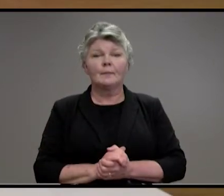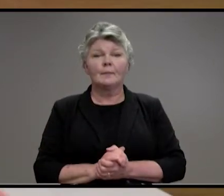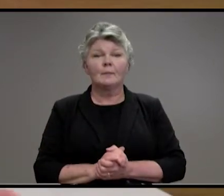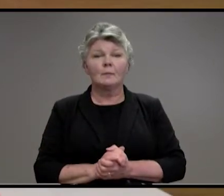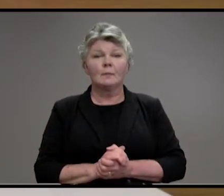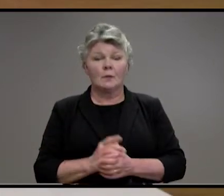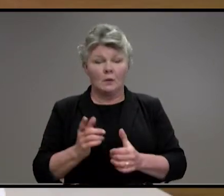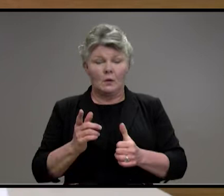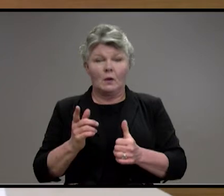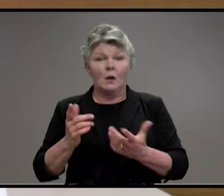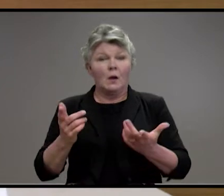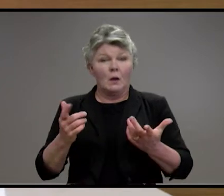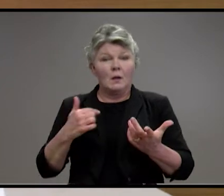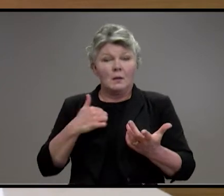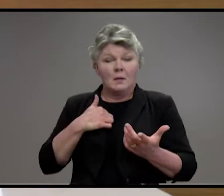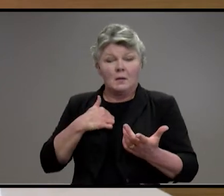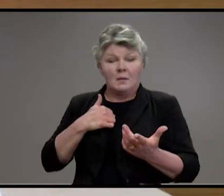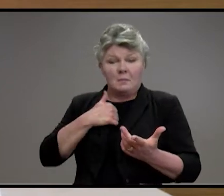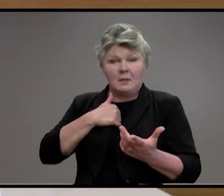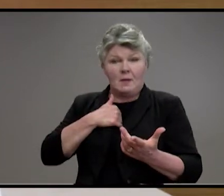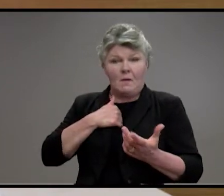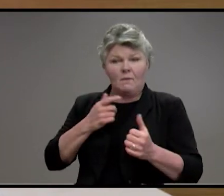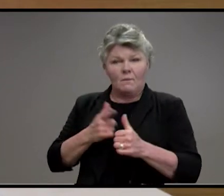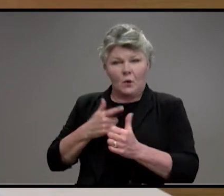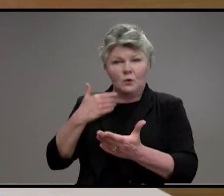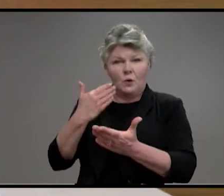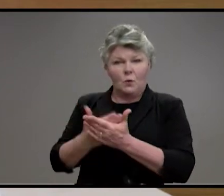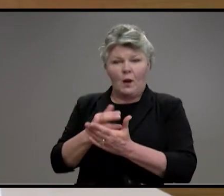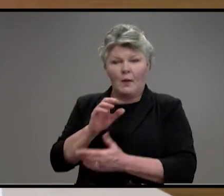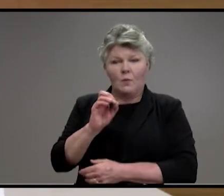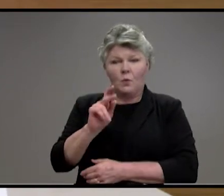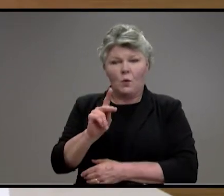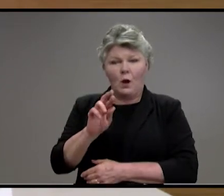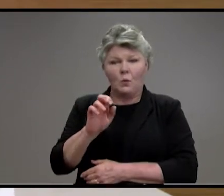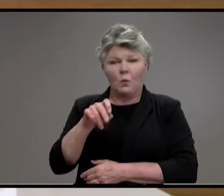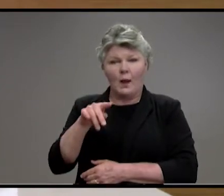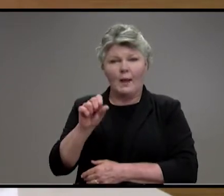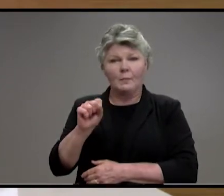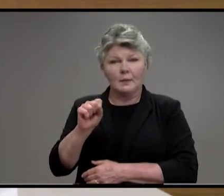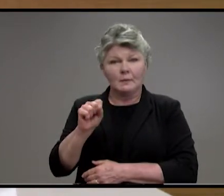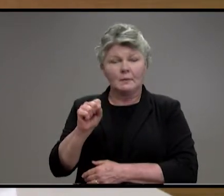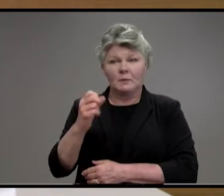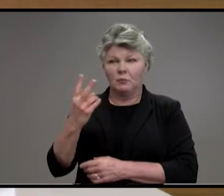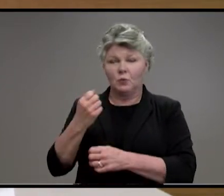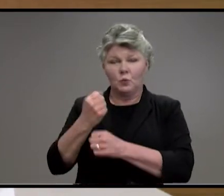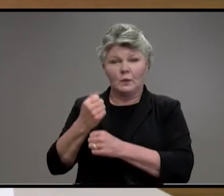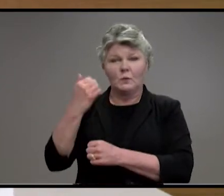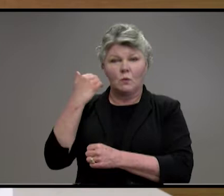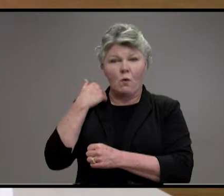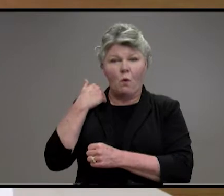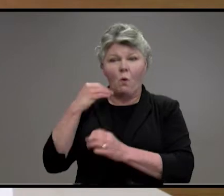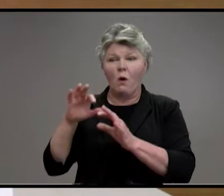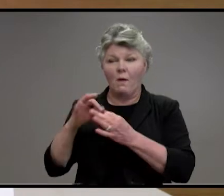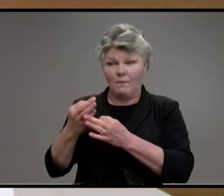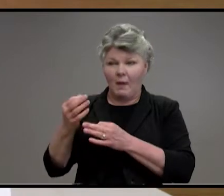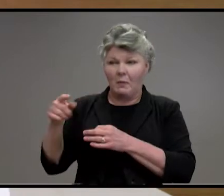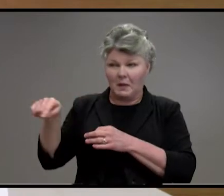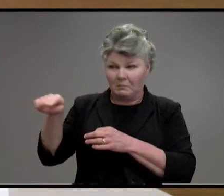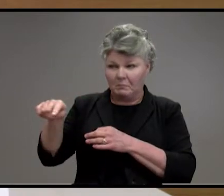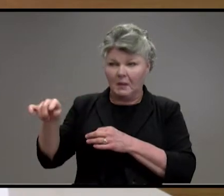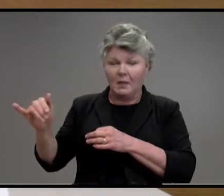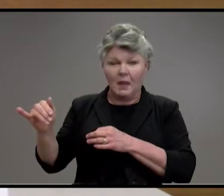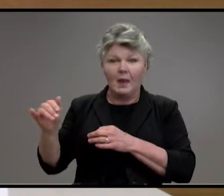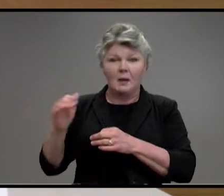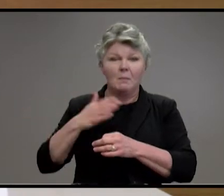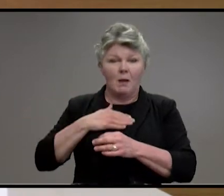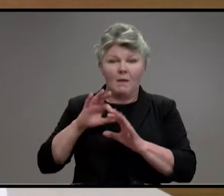When I first arrived in Rock Rapids 2 years ago, one couple took me and my family on a tour of Western Lyon County. The